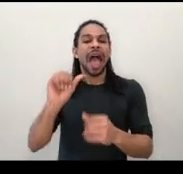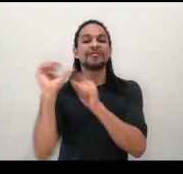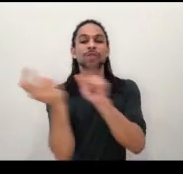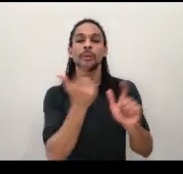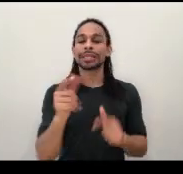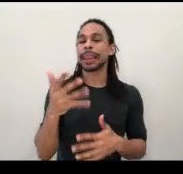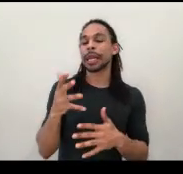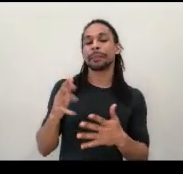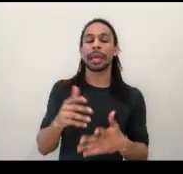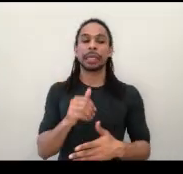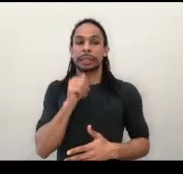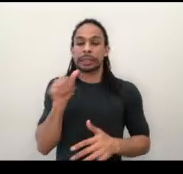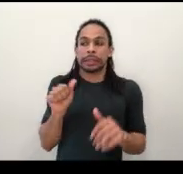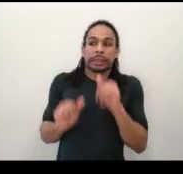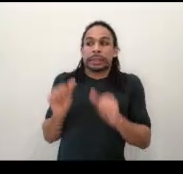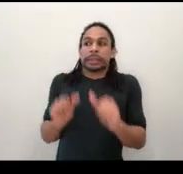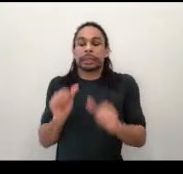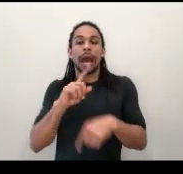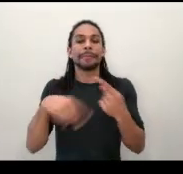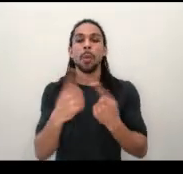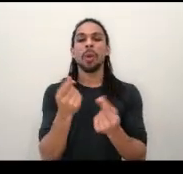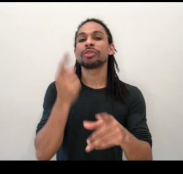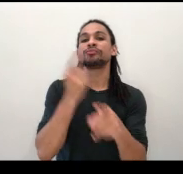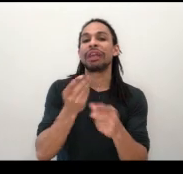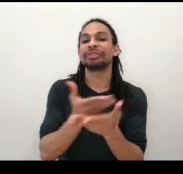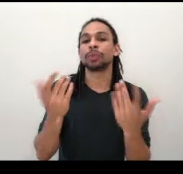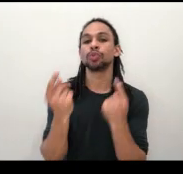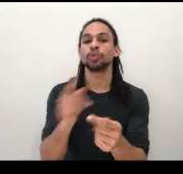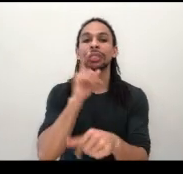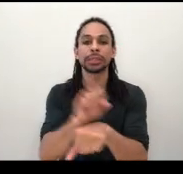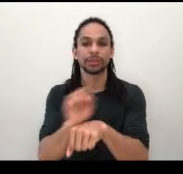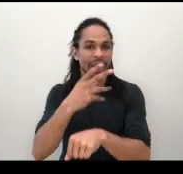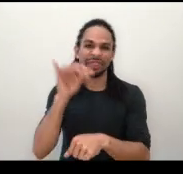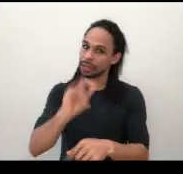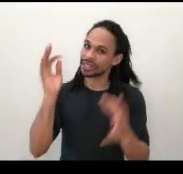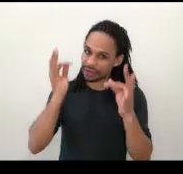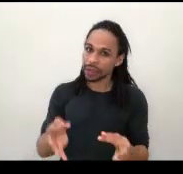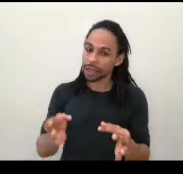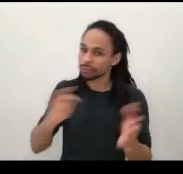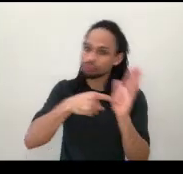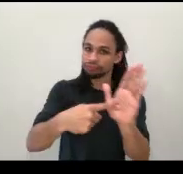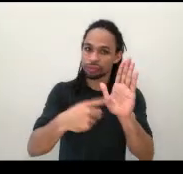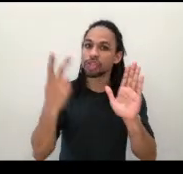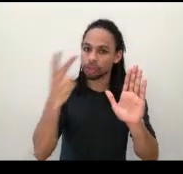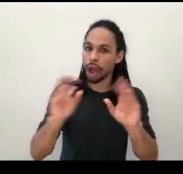bit insecure about what the right thing is and what they should be doing. And that definitely came across and came together.